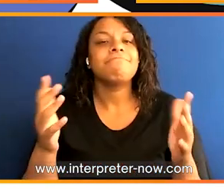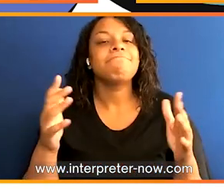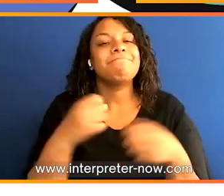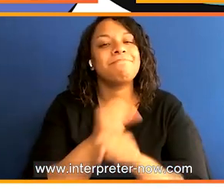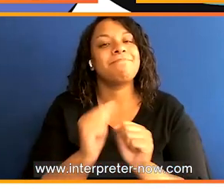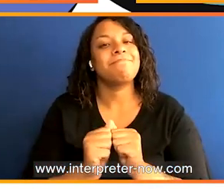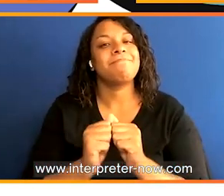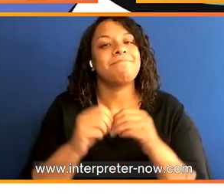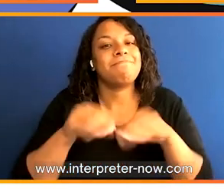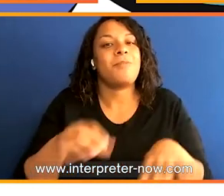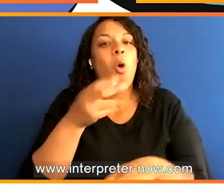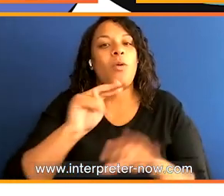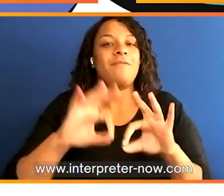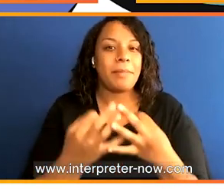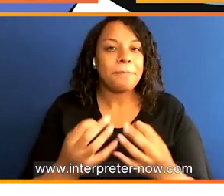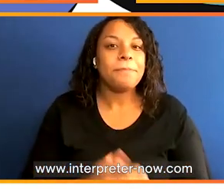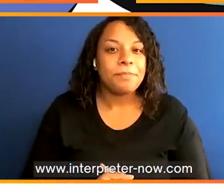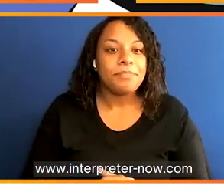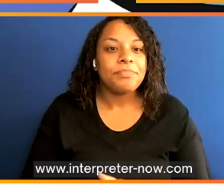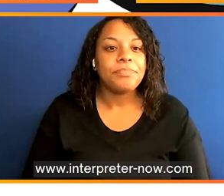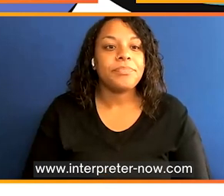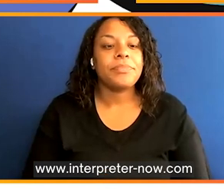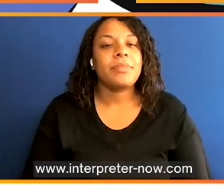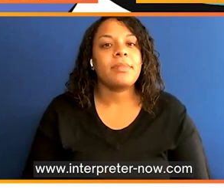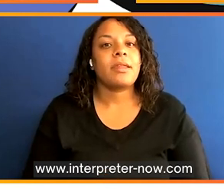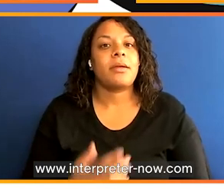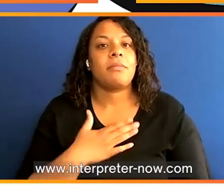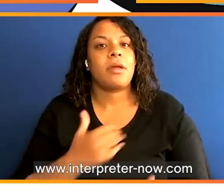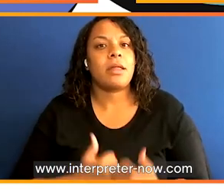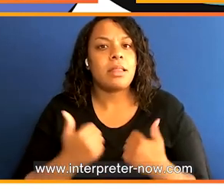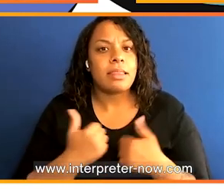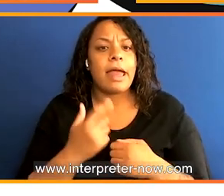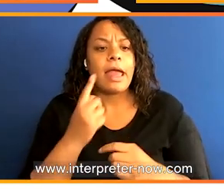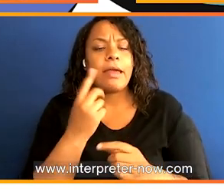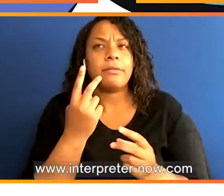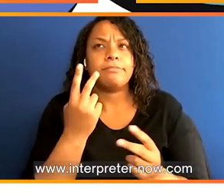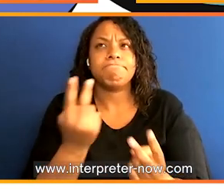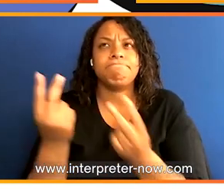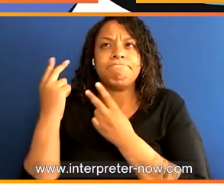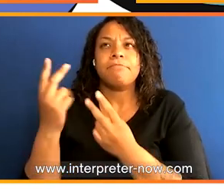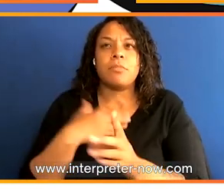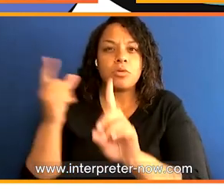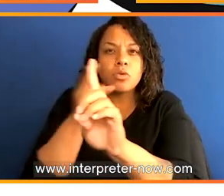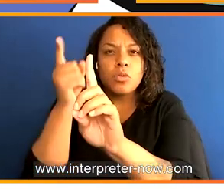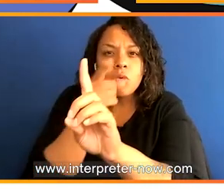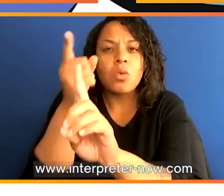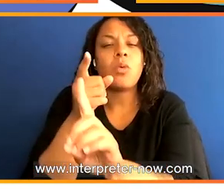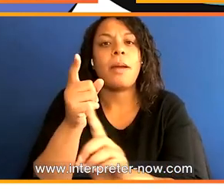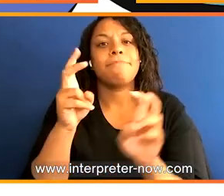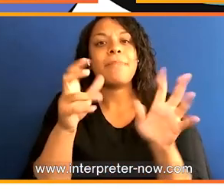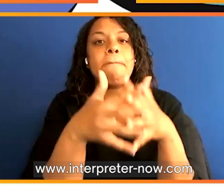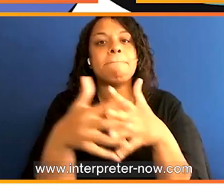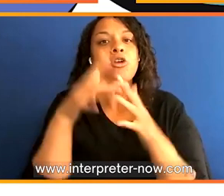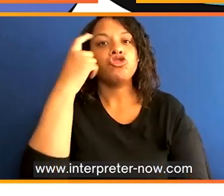So it's really, I think about my life as trying to pursue this American dream that my parents